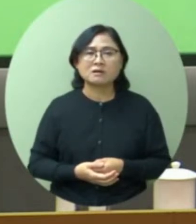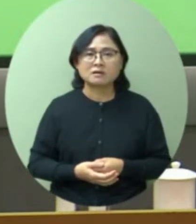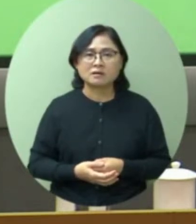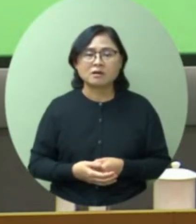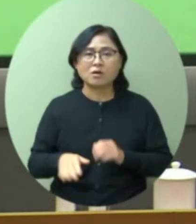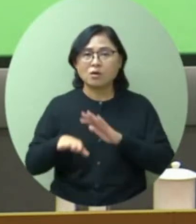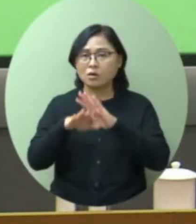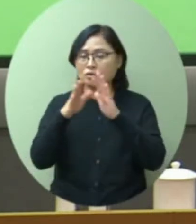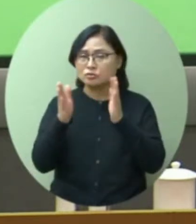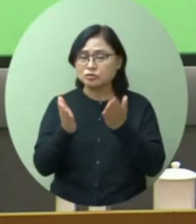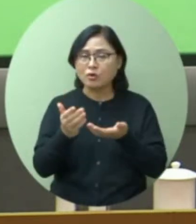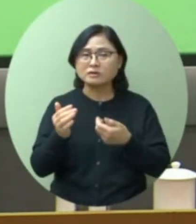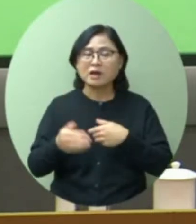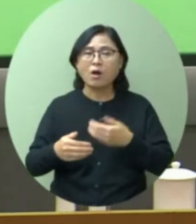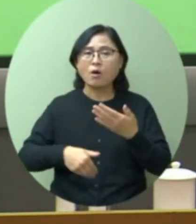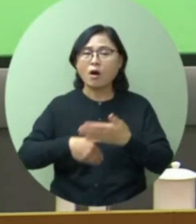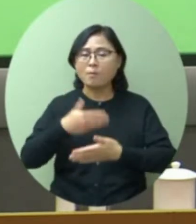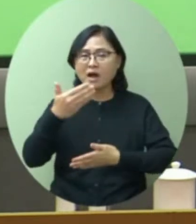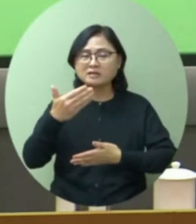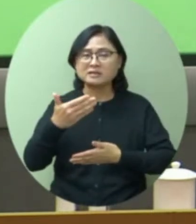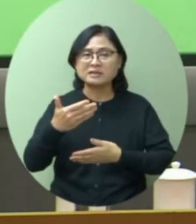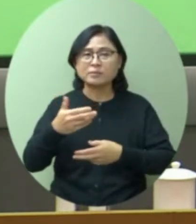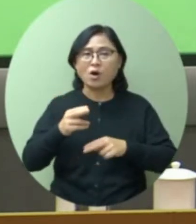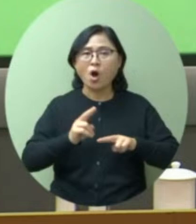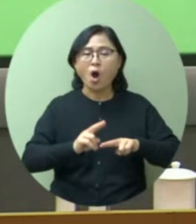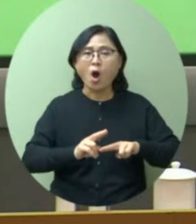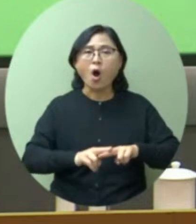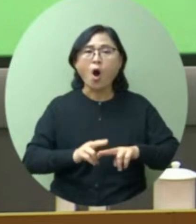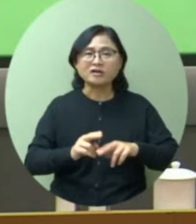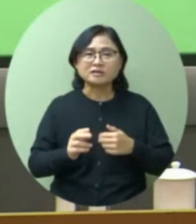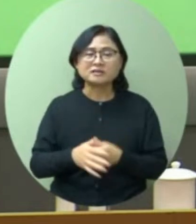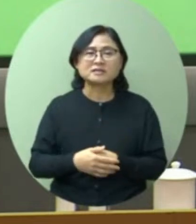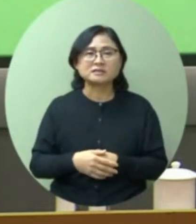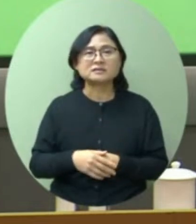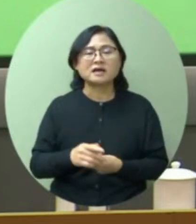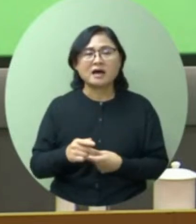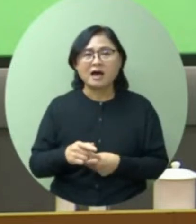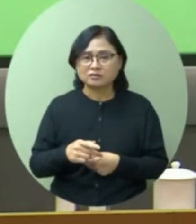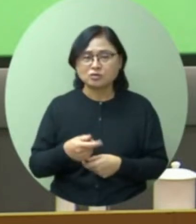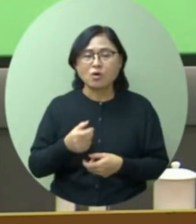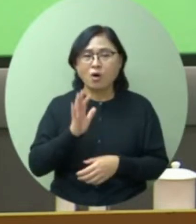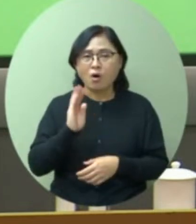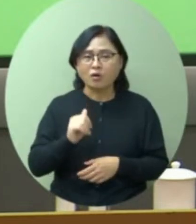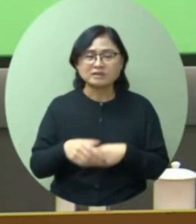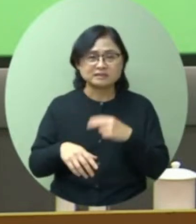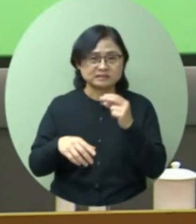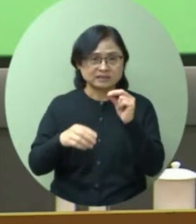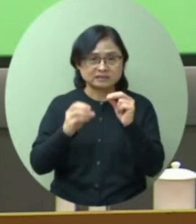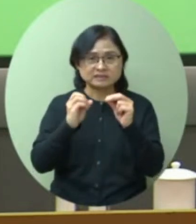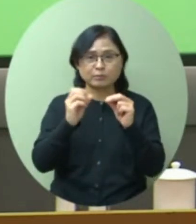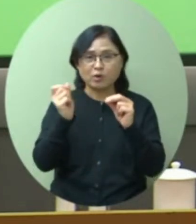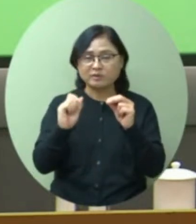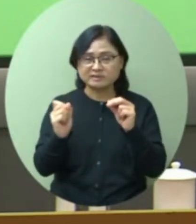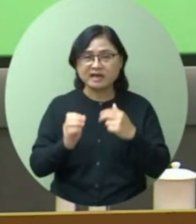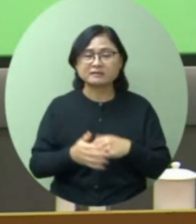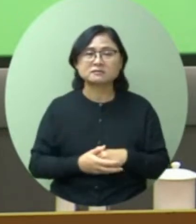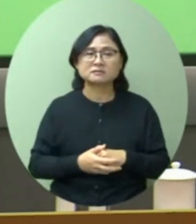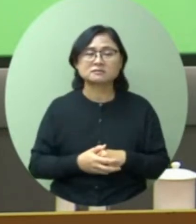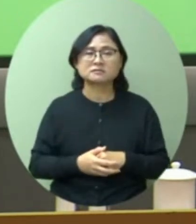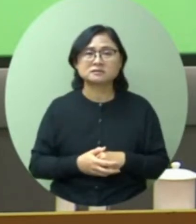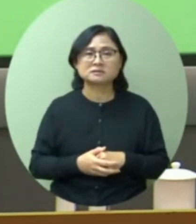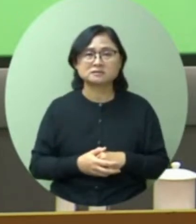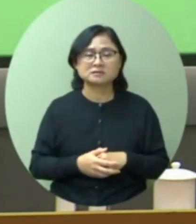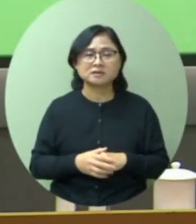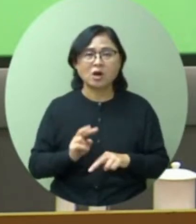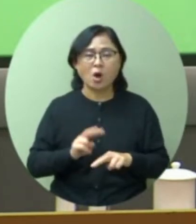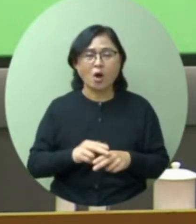property, because I think the introduction of extra measures were made at a time when,